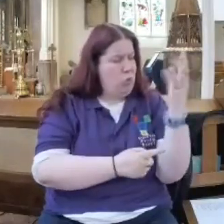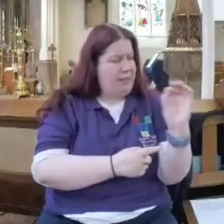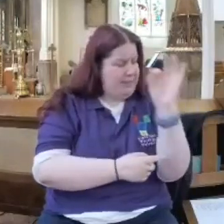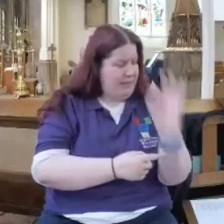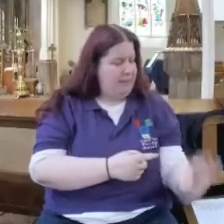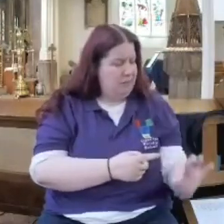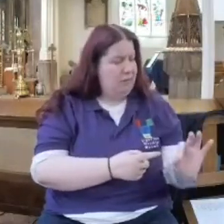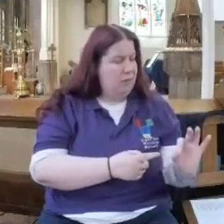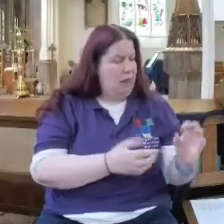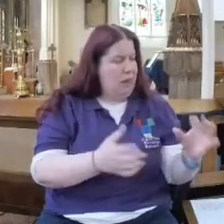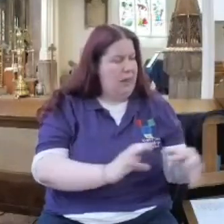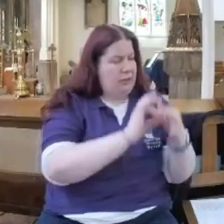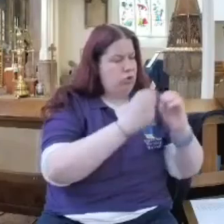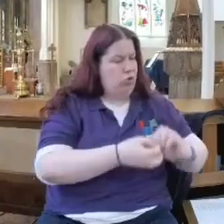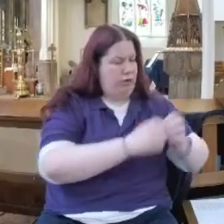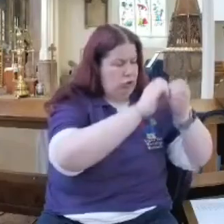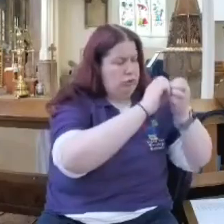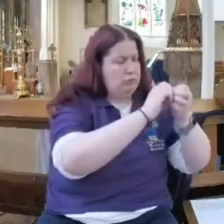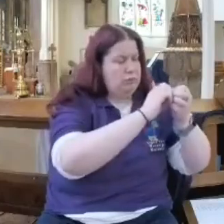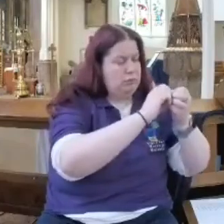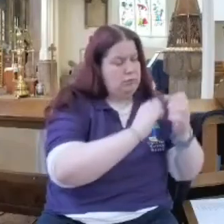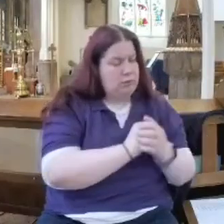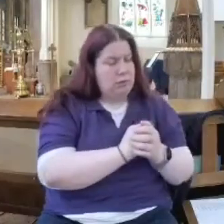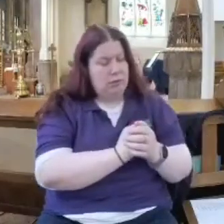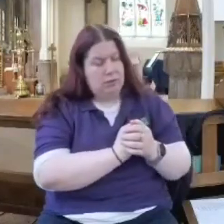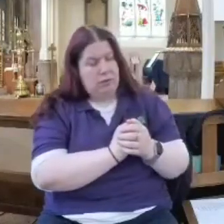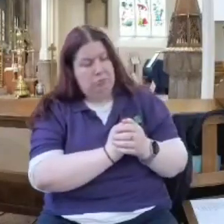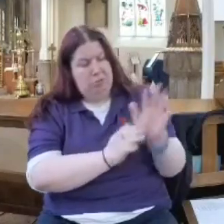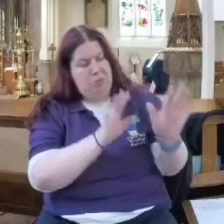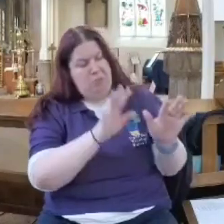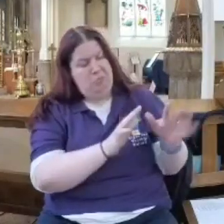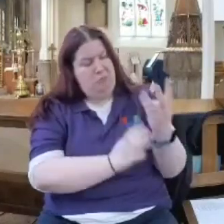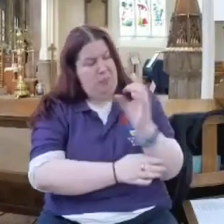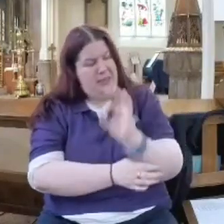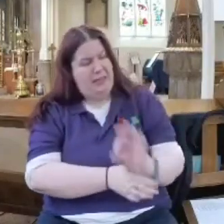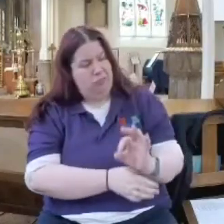creationist and another 20% who are intelligent